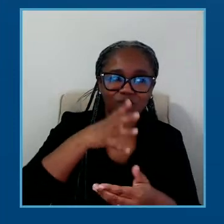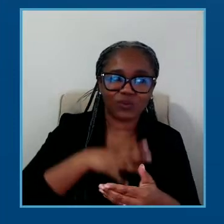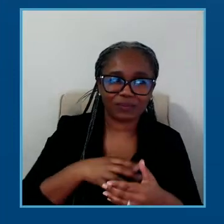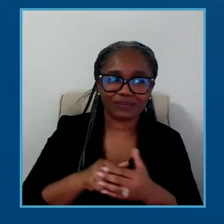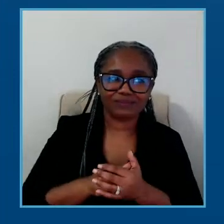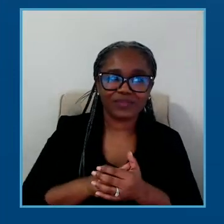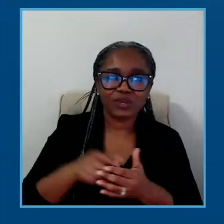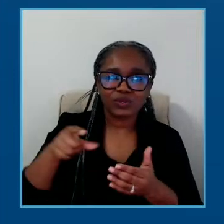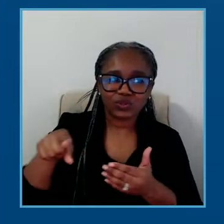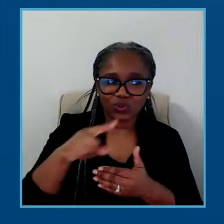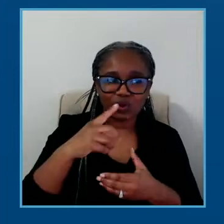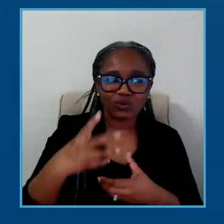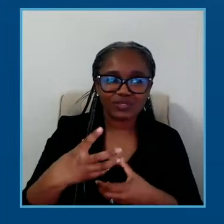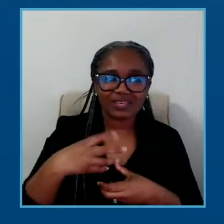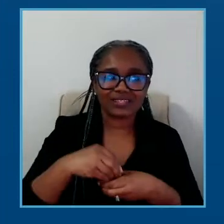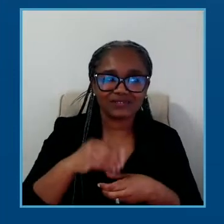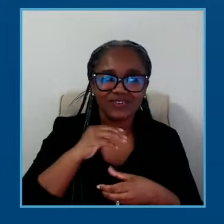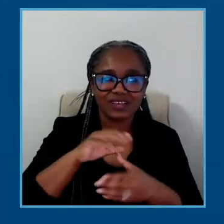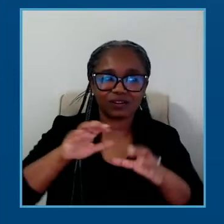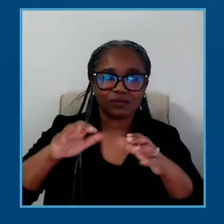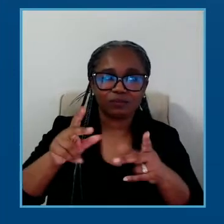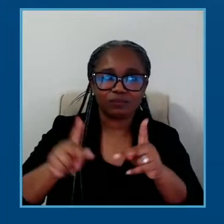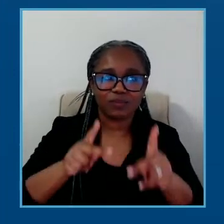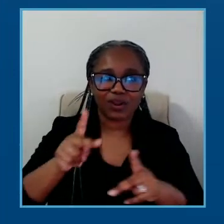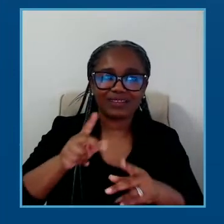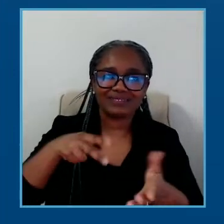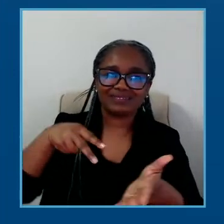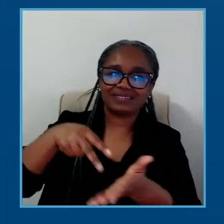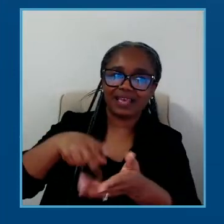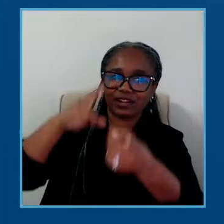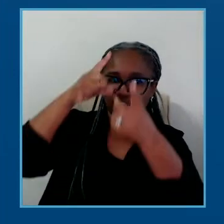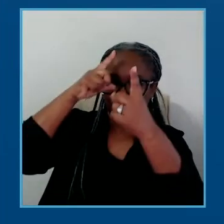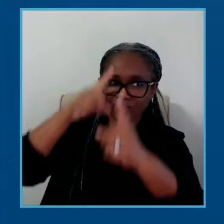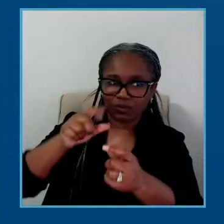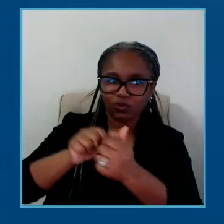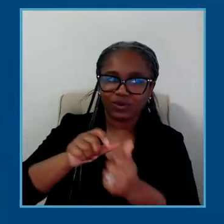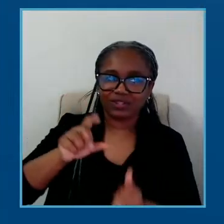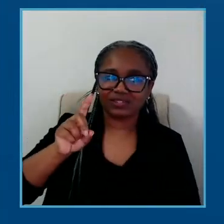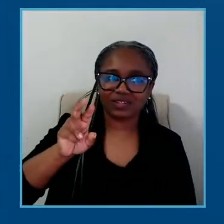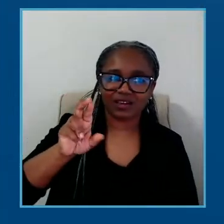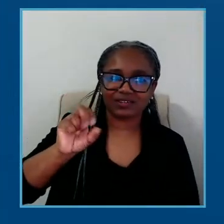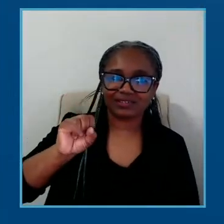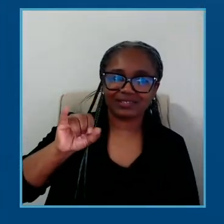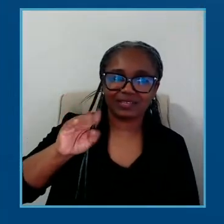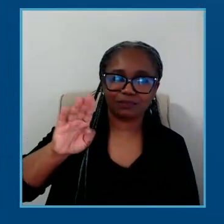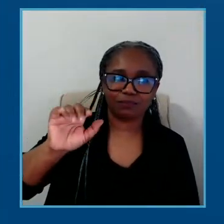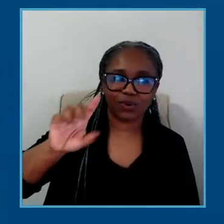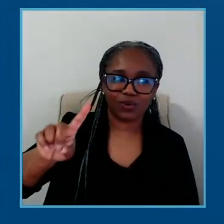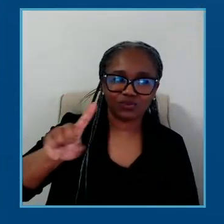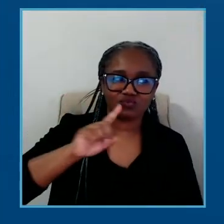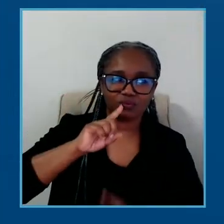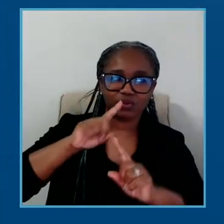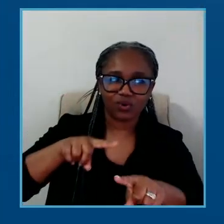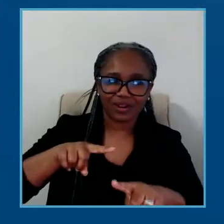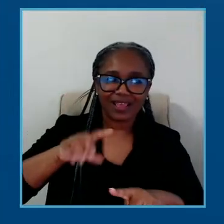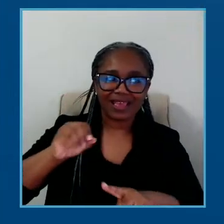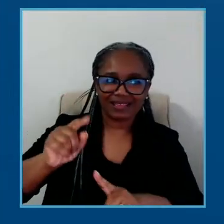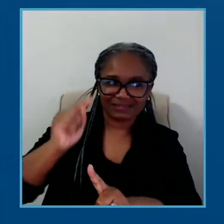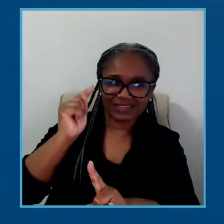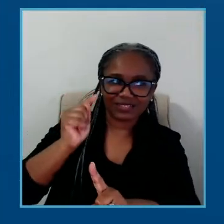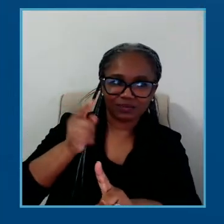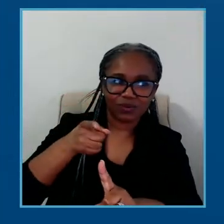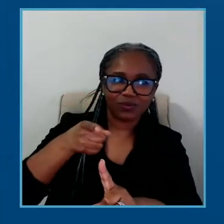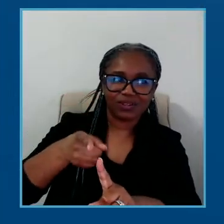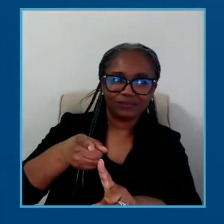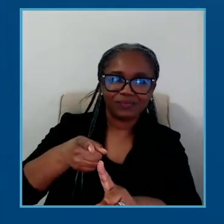challenger. 2 new elections for the last 2 vice chair positions, 1 male, the other all genders.